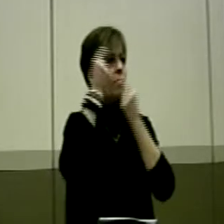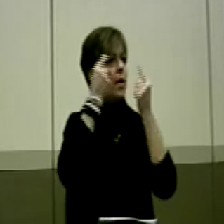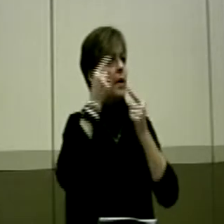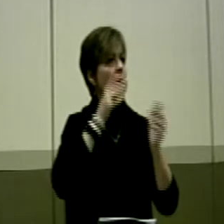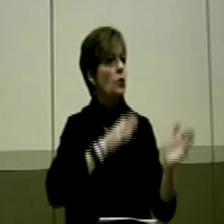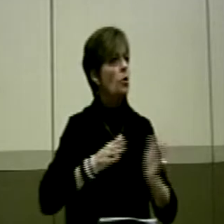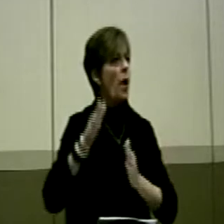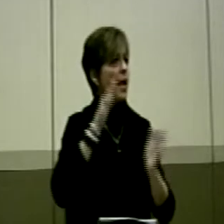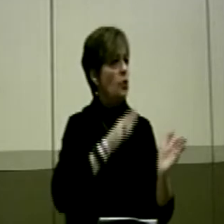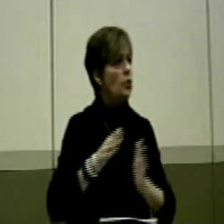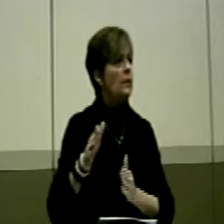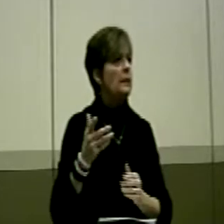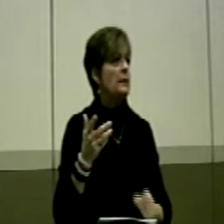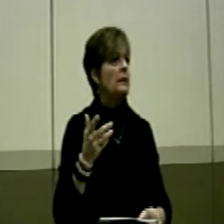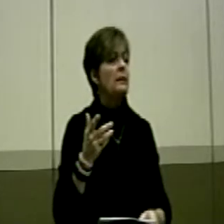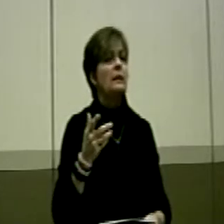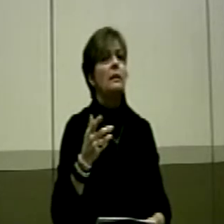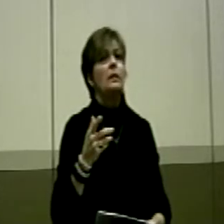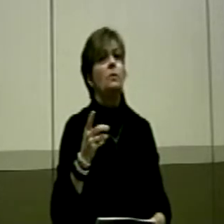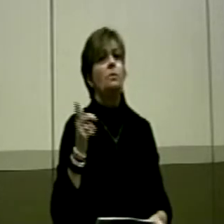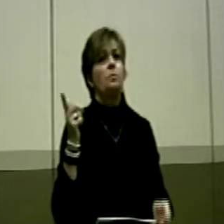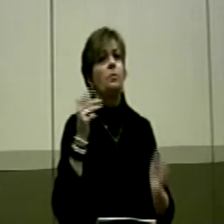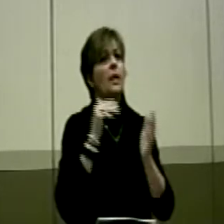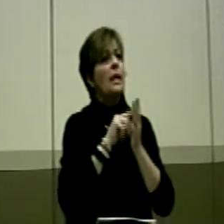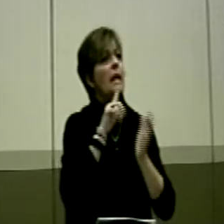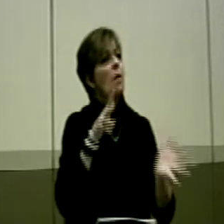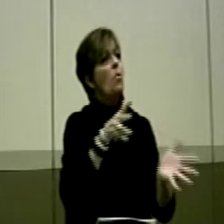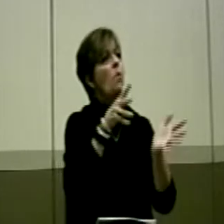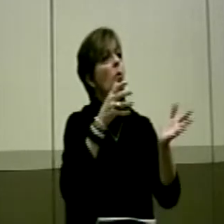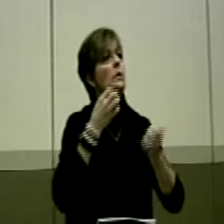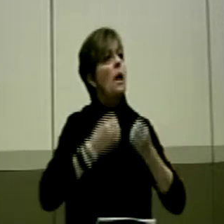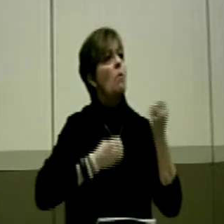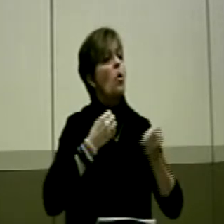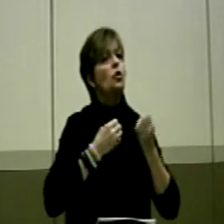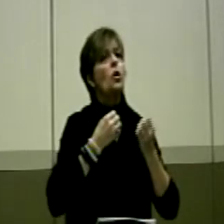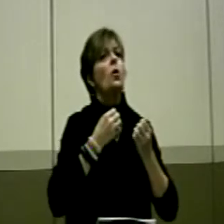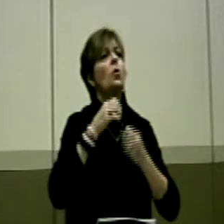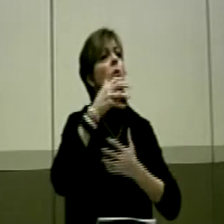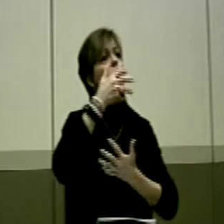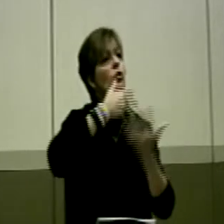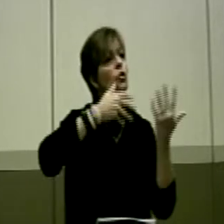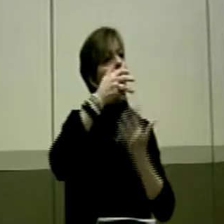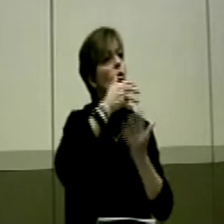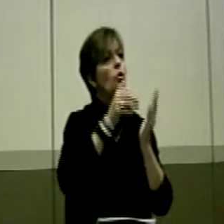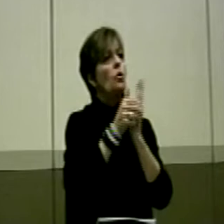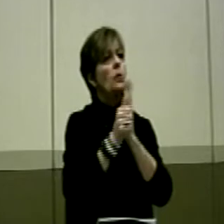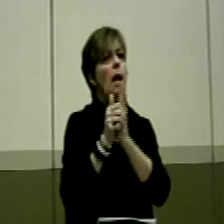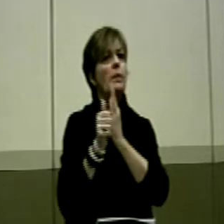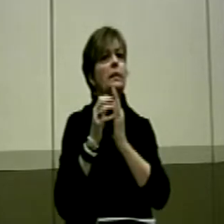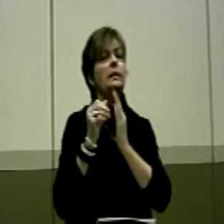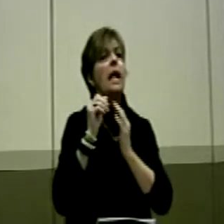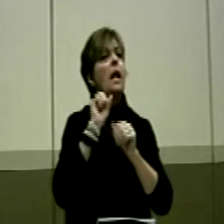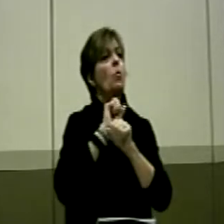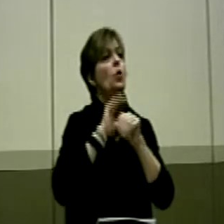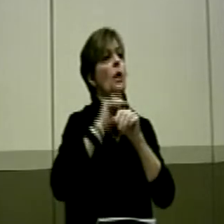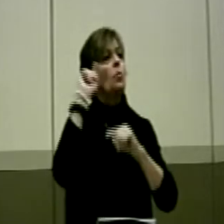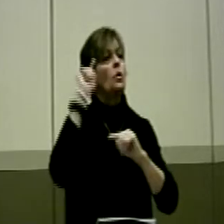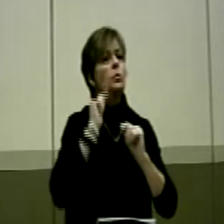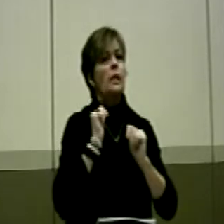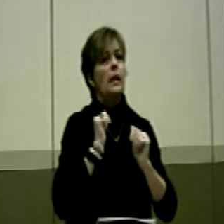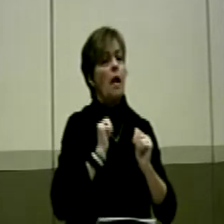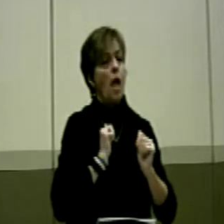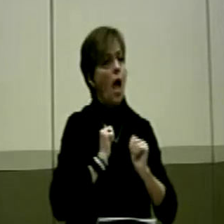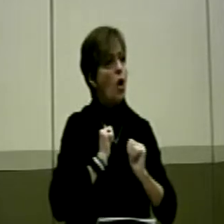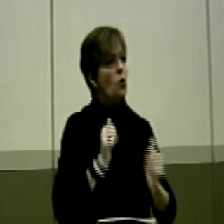again, it promotes emotional and social competencies and works on reducing aggression and behavior problems, or like maladaptive behavior